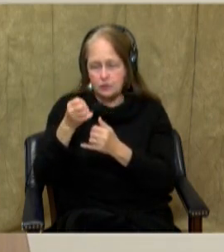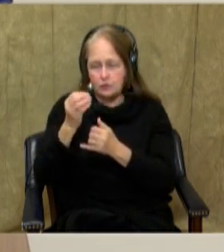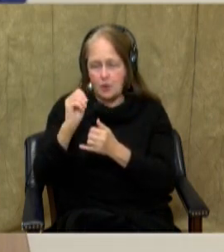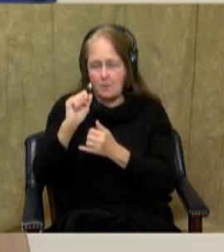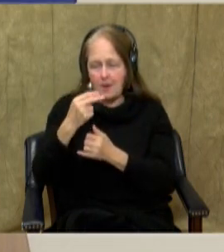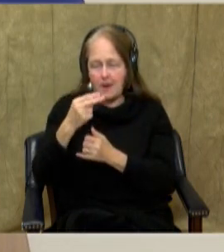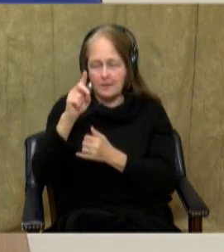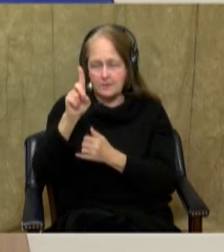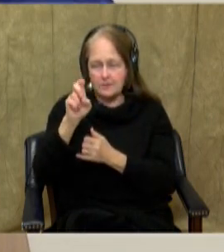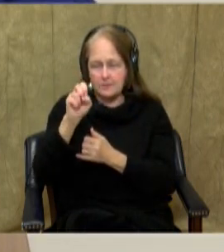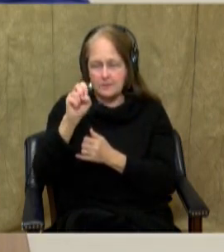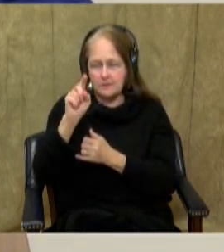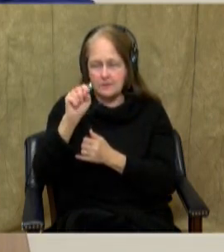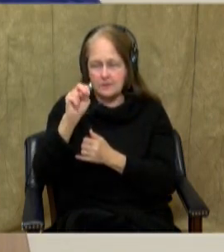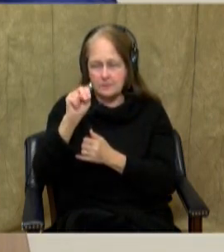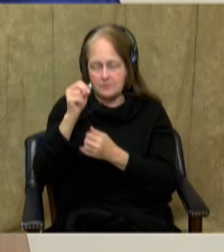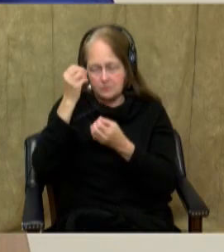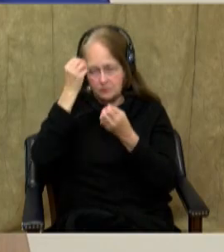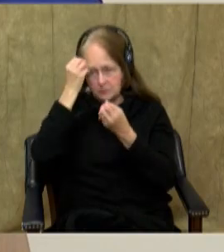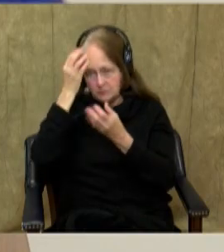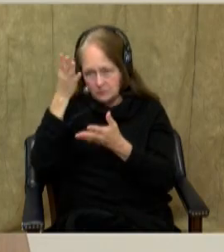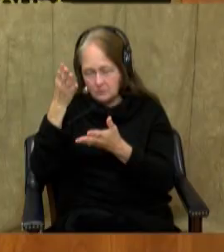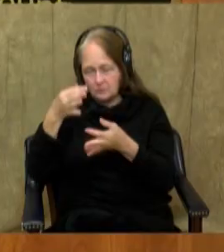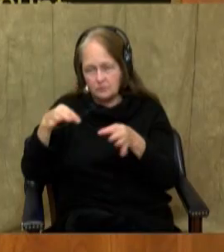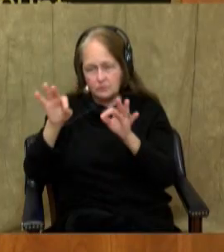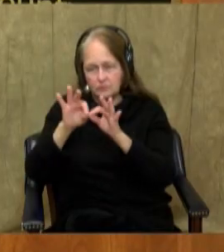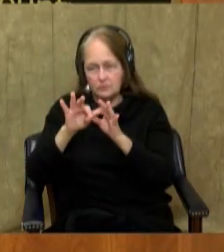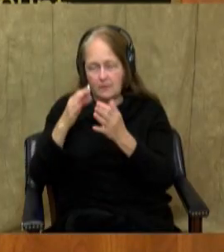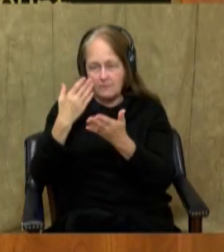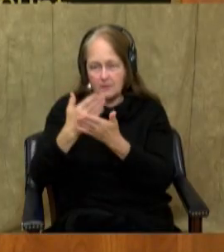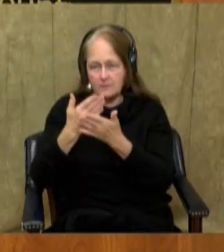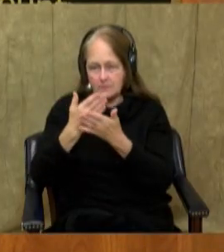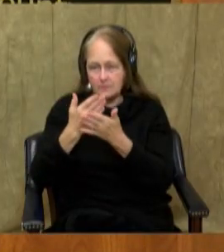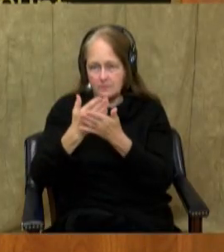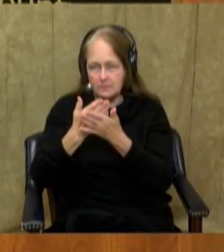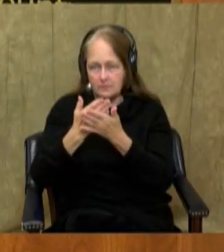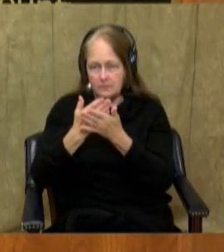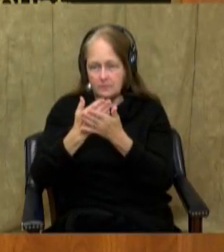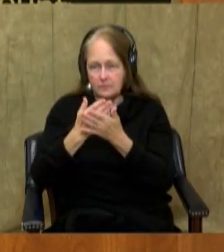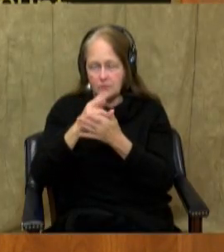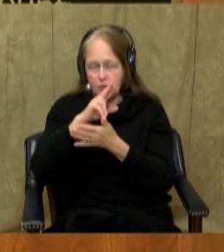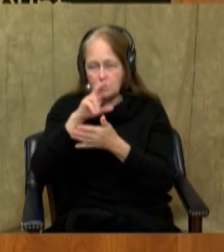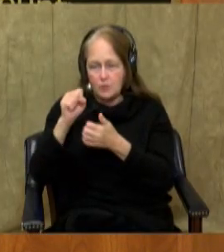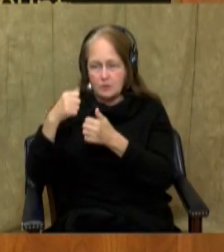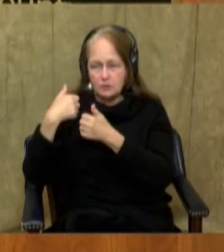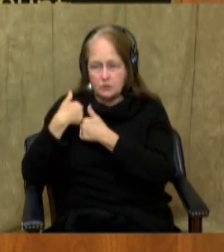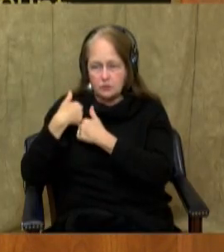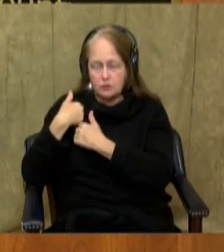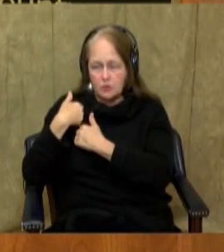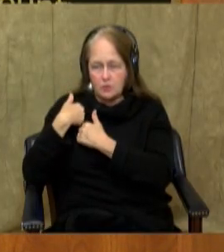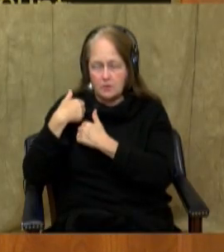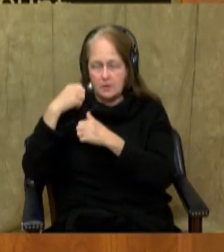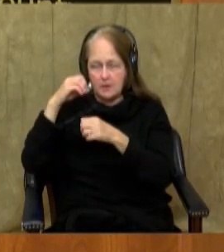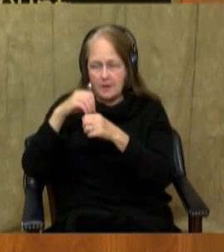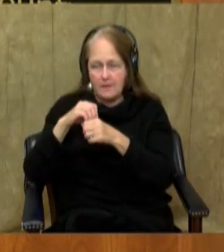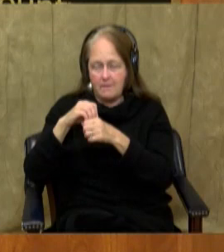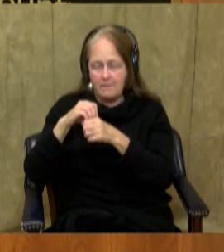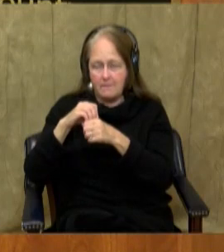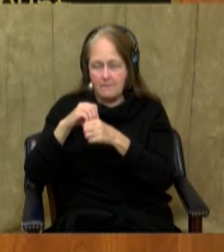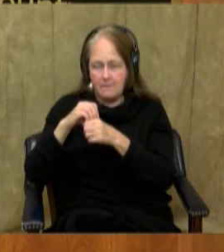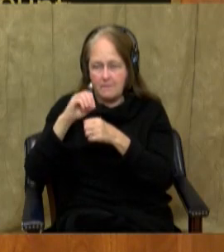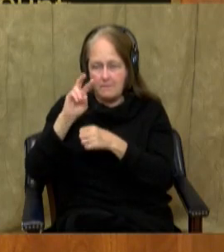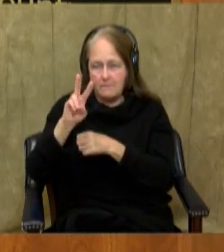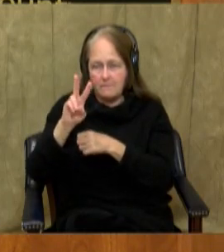So FYI for you. So the U.S. soldiers in Vietnam, unfortunately, they